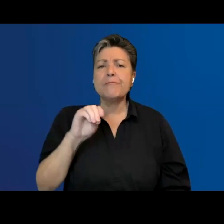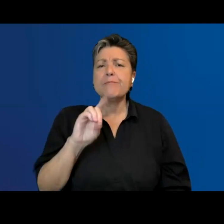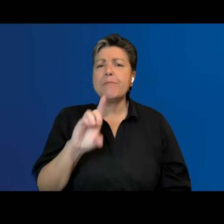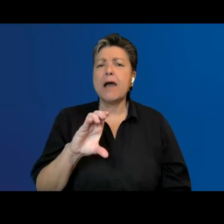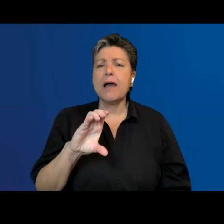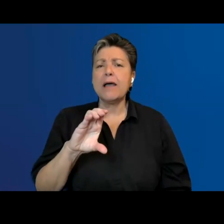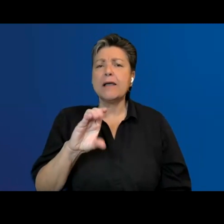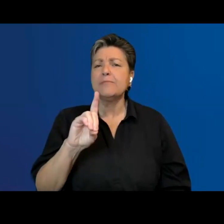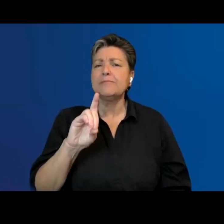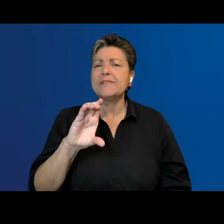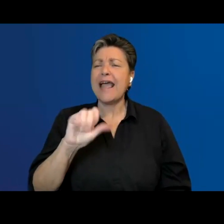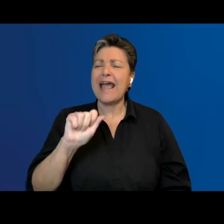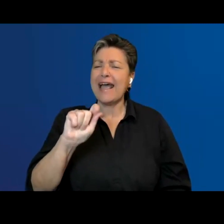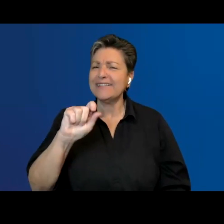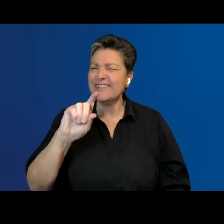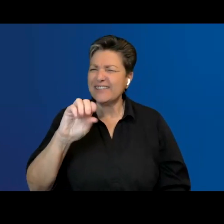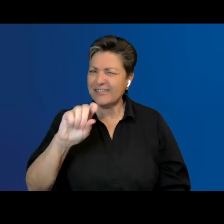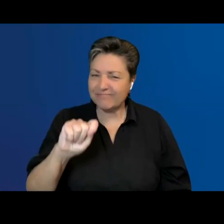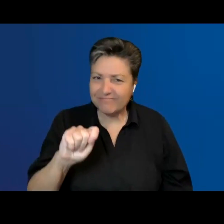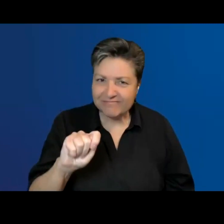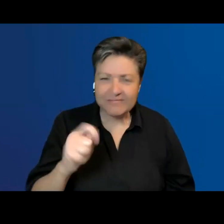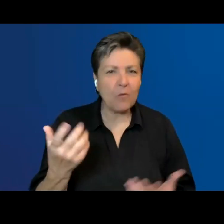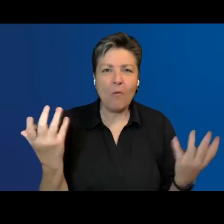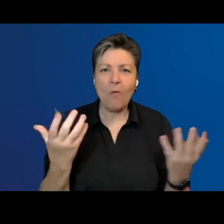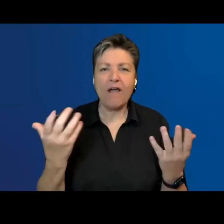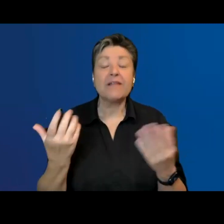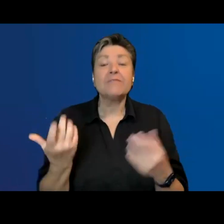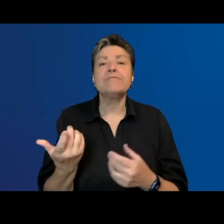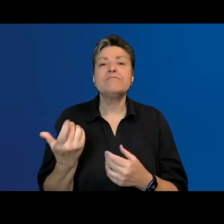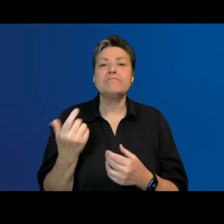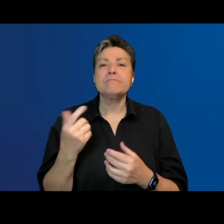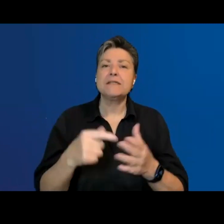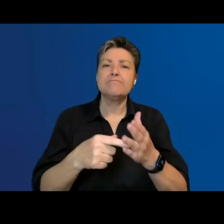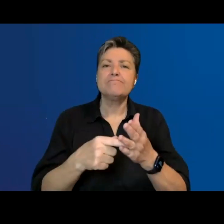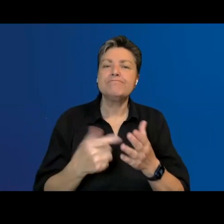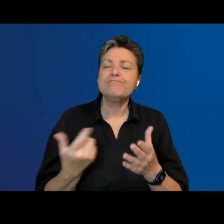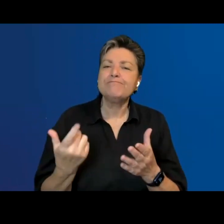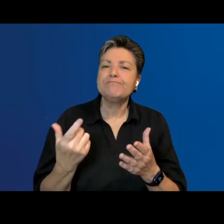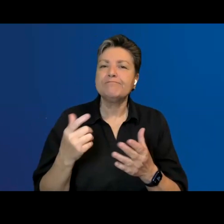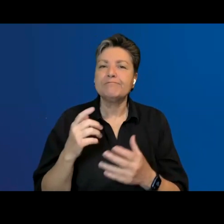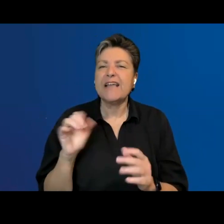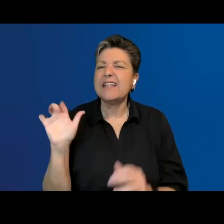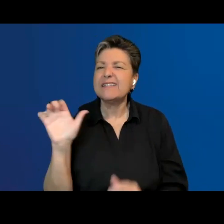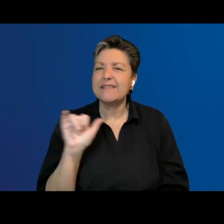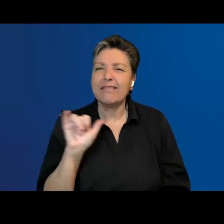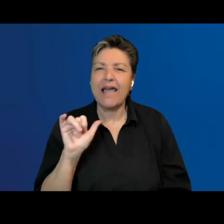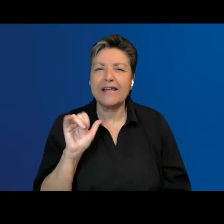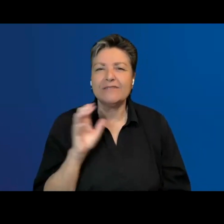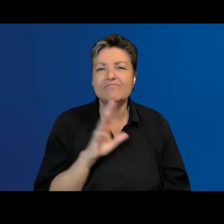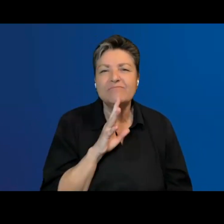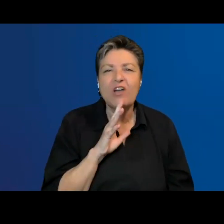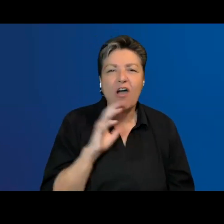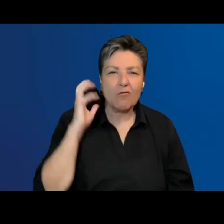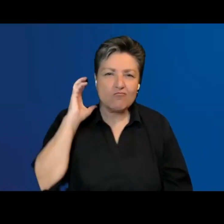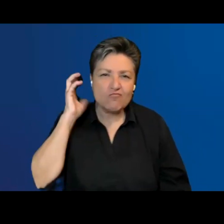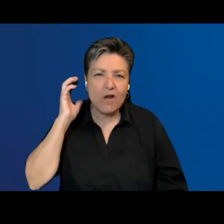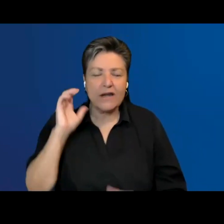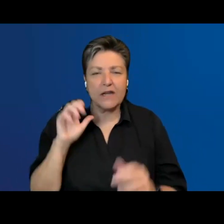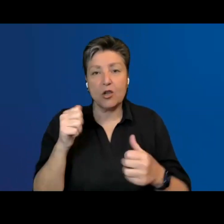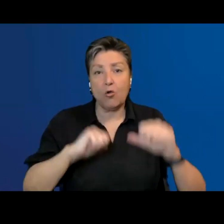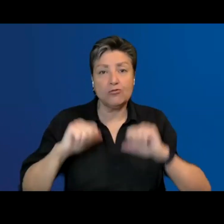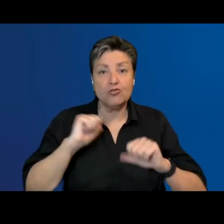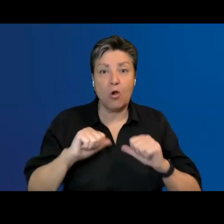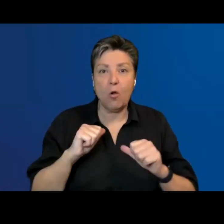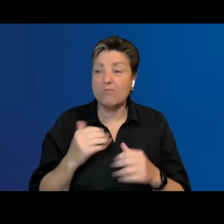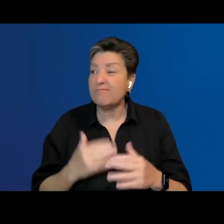a podcast for someone who has never heard of one is that it's like an on-demand talk radio show. Podcasts have been around for more than 20